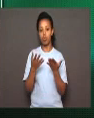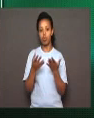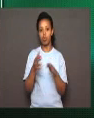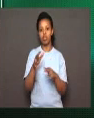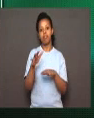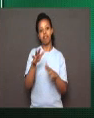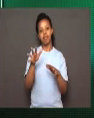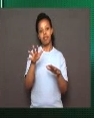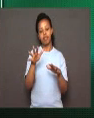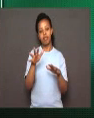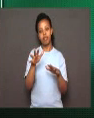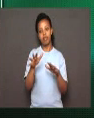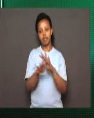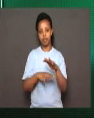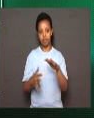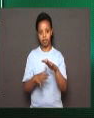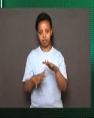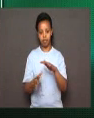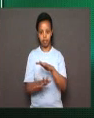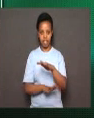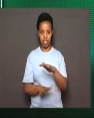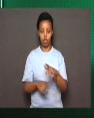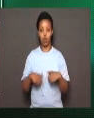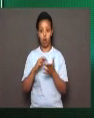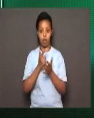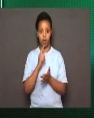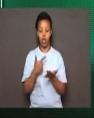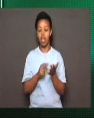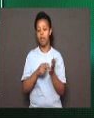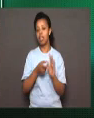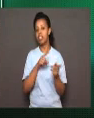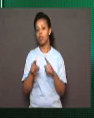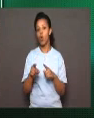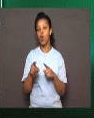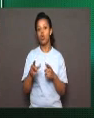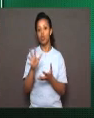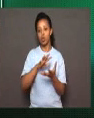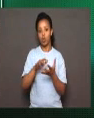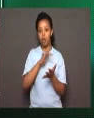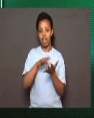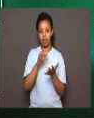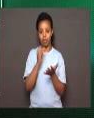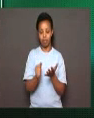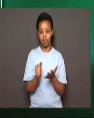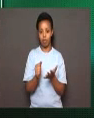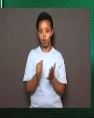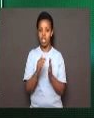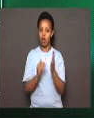precipitates. This means that the solution contains a reducing sugar.